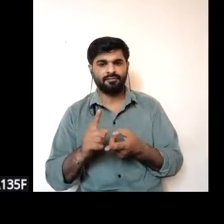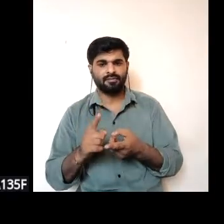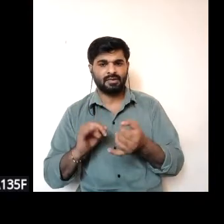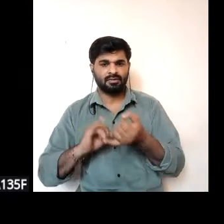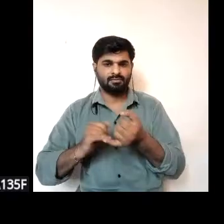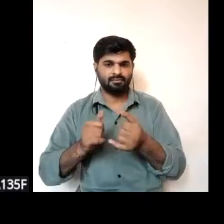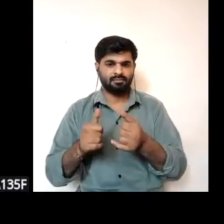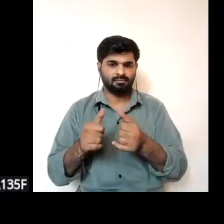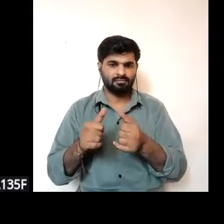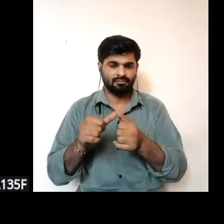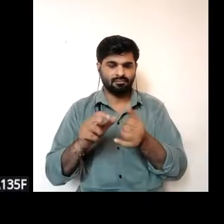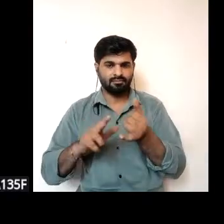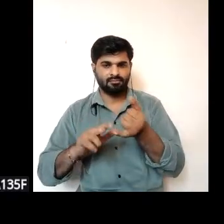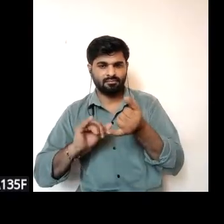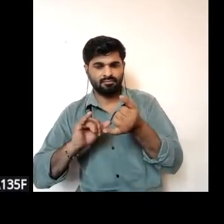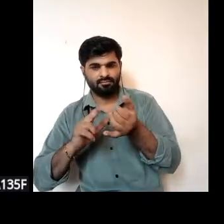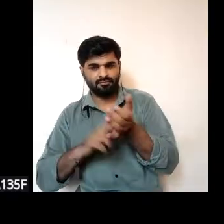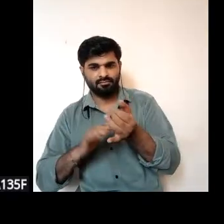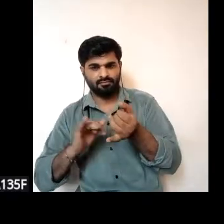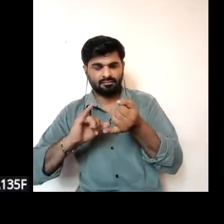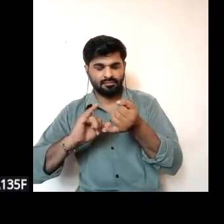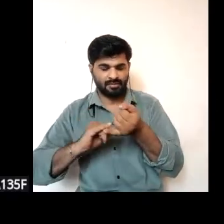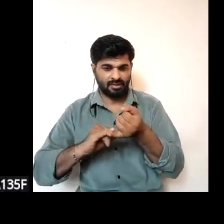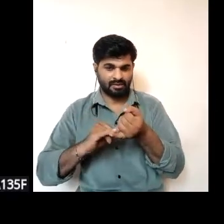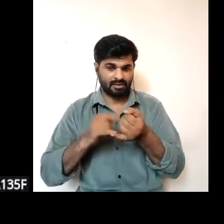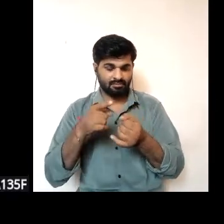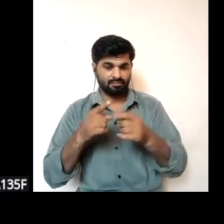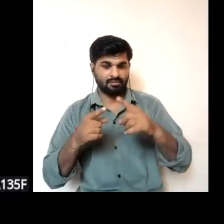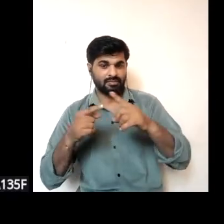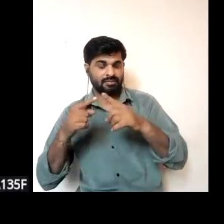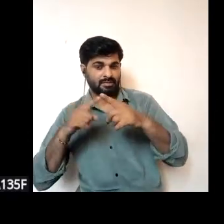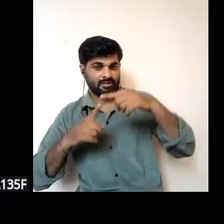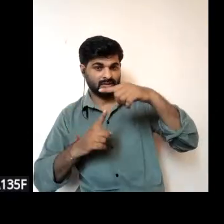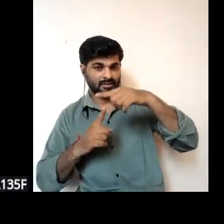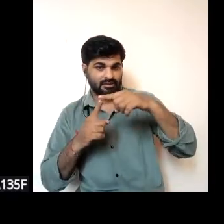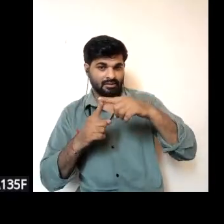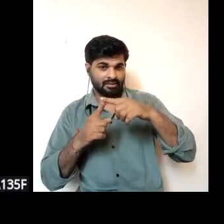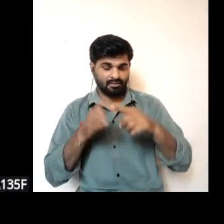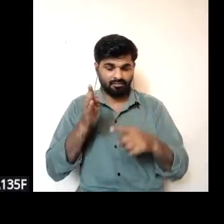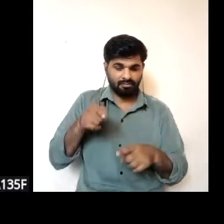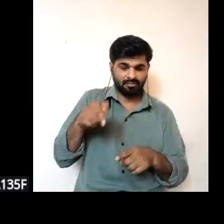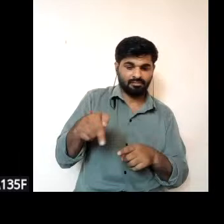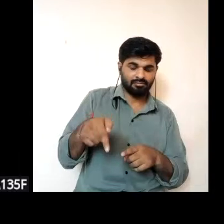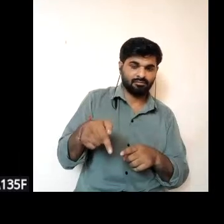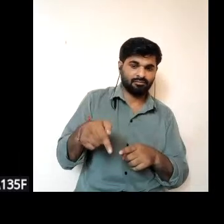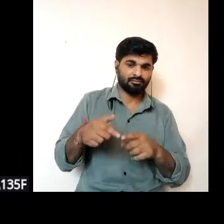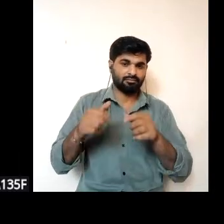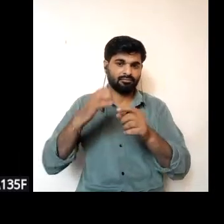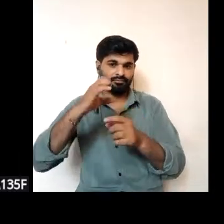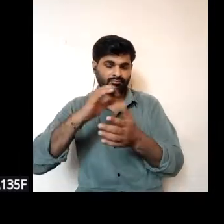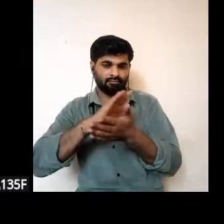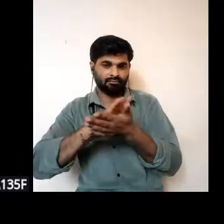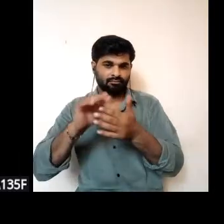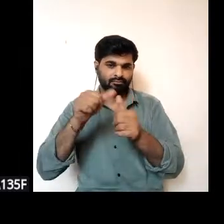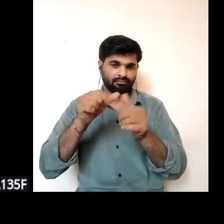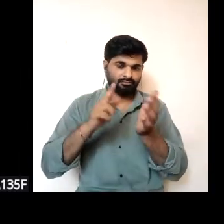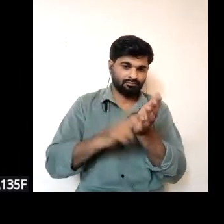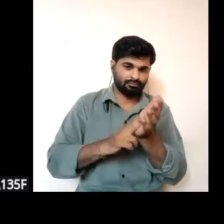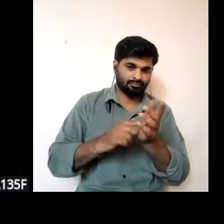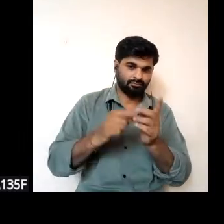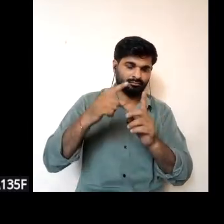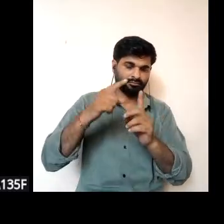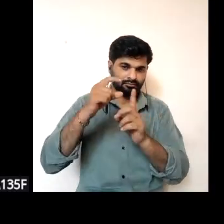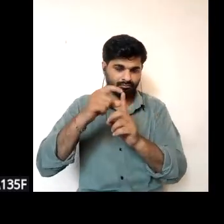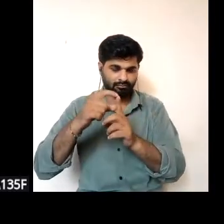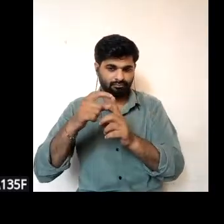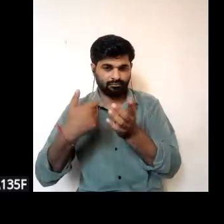in Tamil Nadu was Mr. Chandramouli, who was very positive because when the disability was included in the census, the